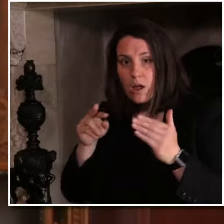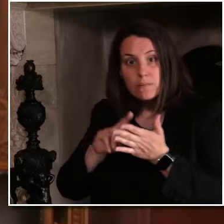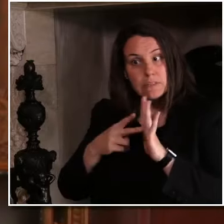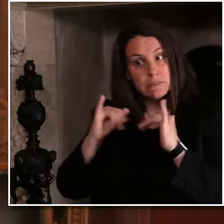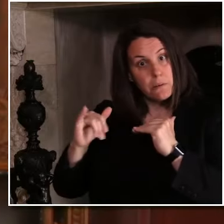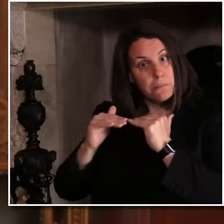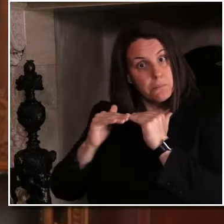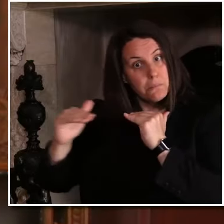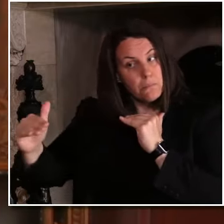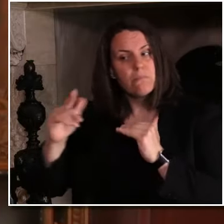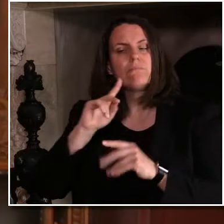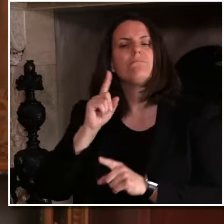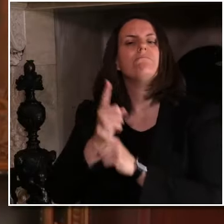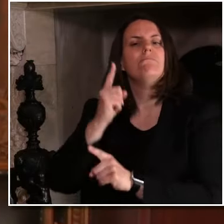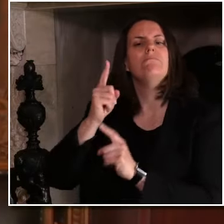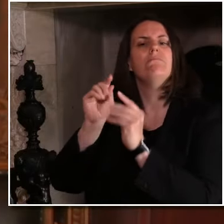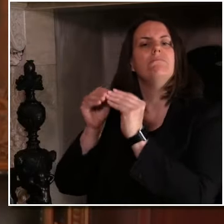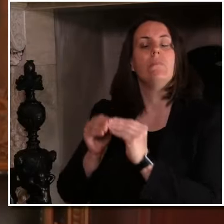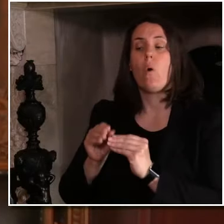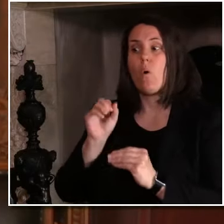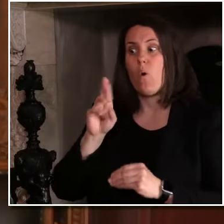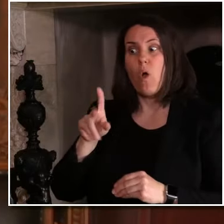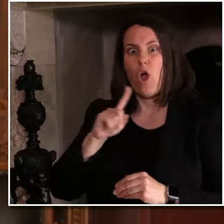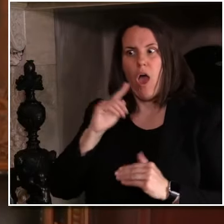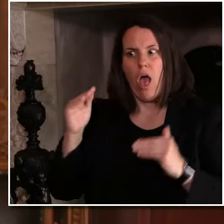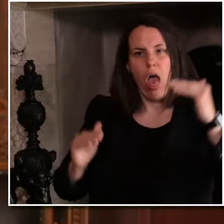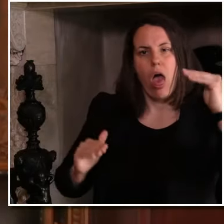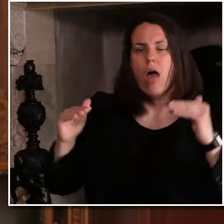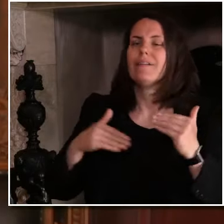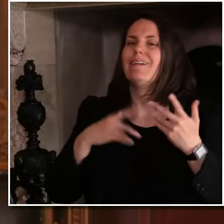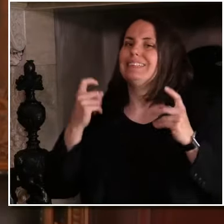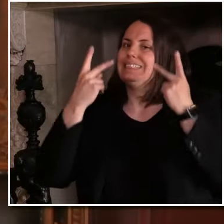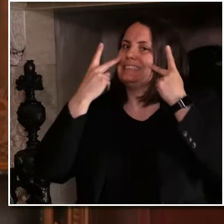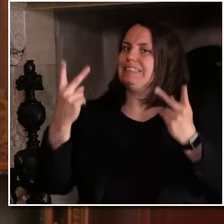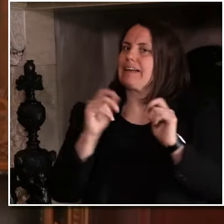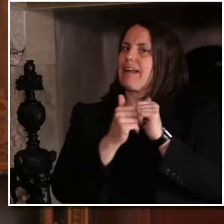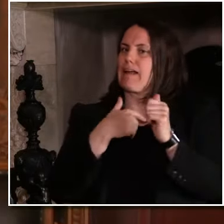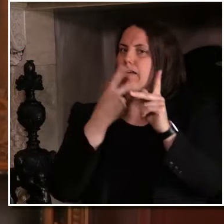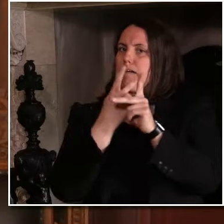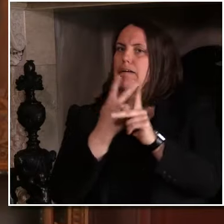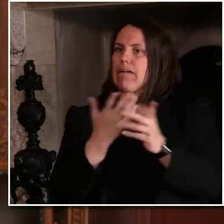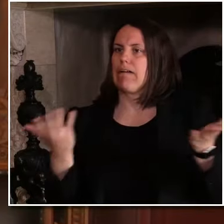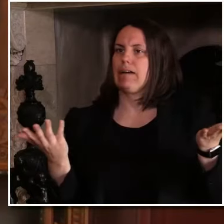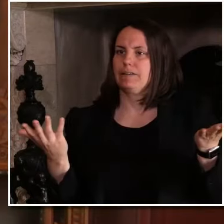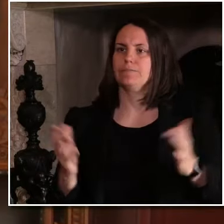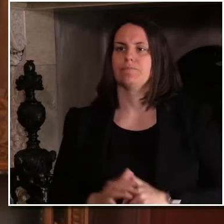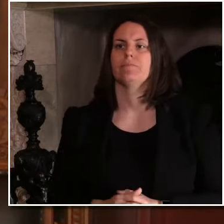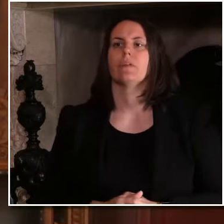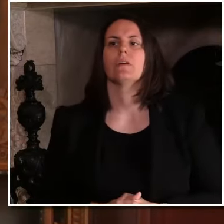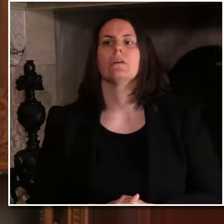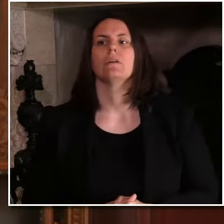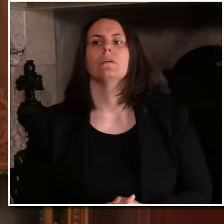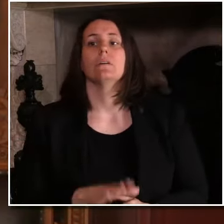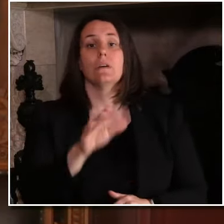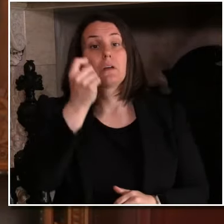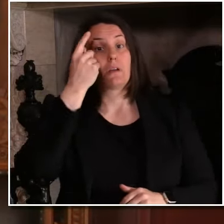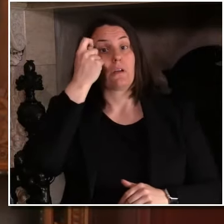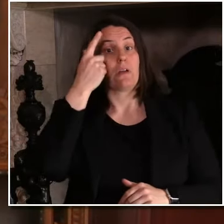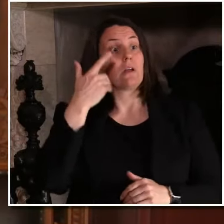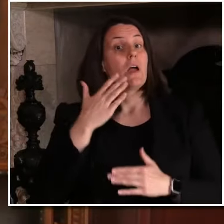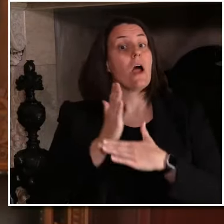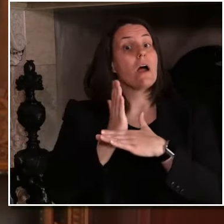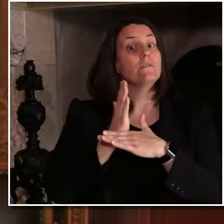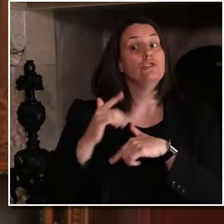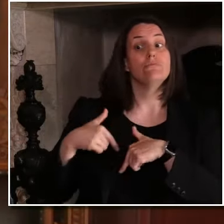to 12%. That's the number that we want to see gradually going down. So we want to see a day-by-day increase in that number, that